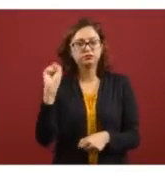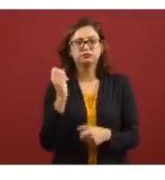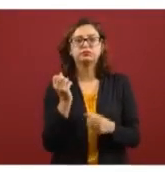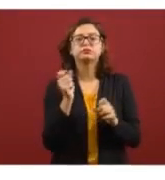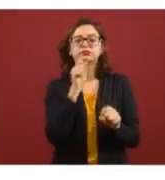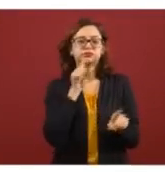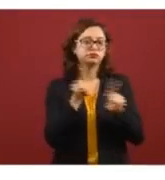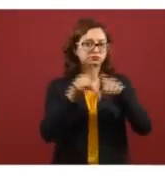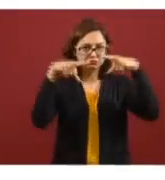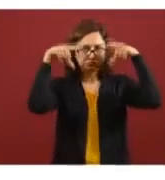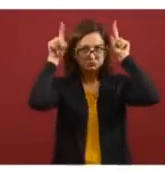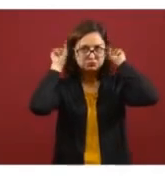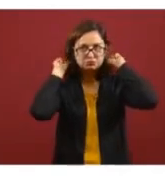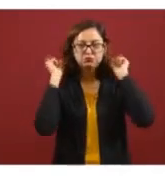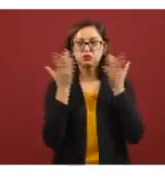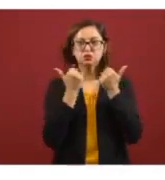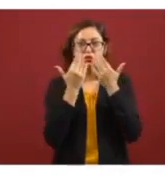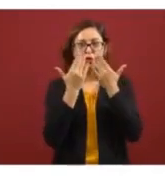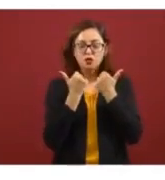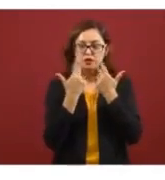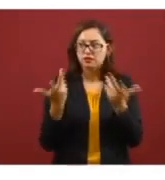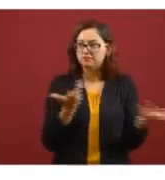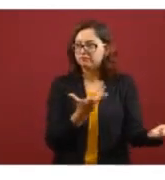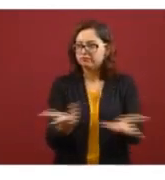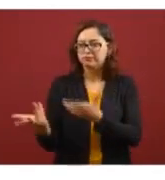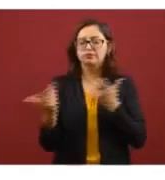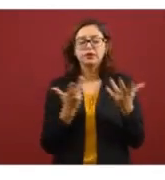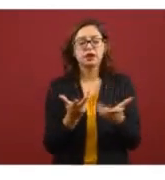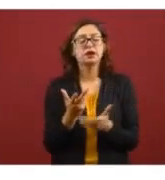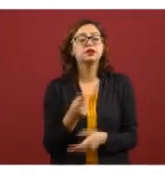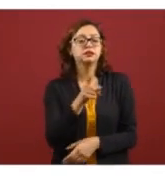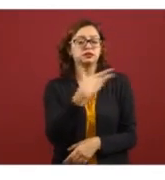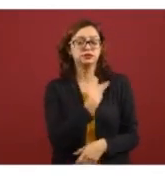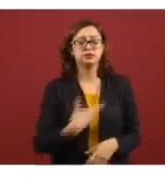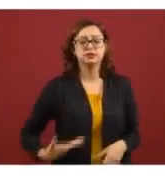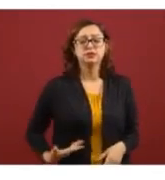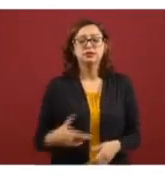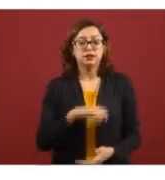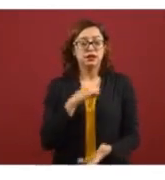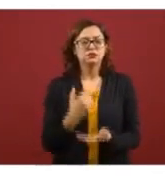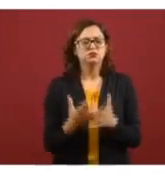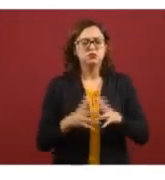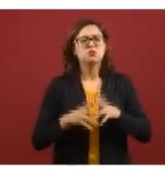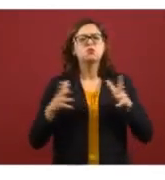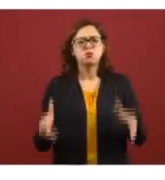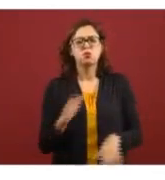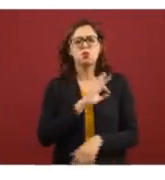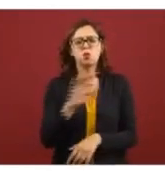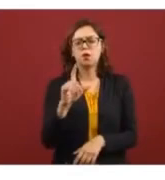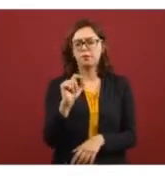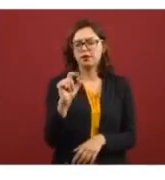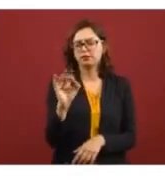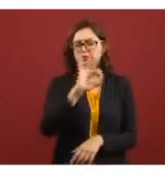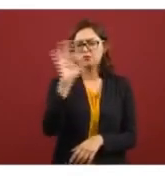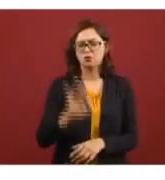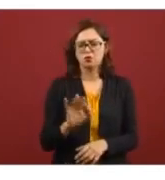gynecology and obstetrics, general surgery, internal medicine,